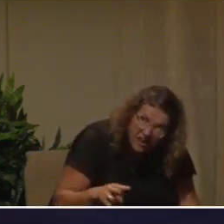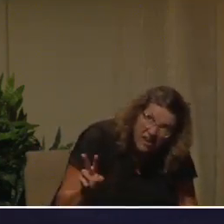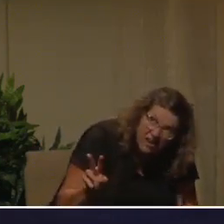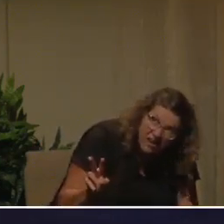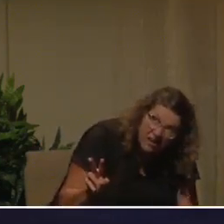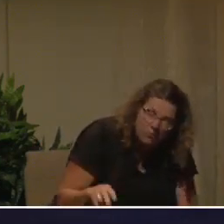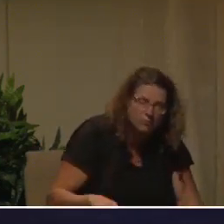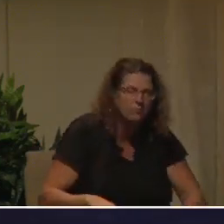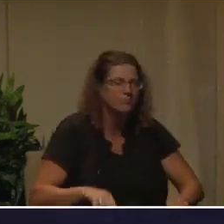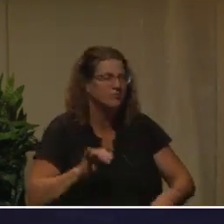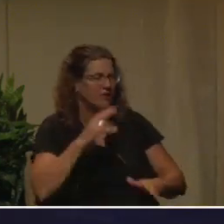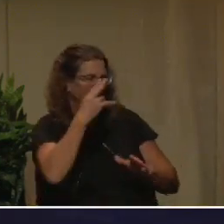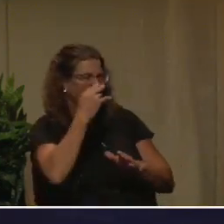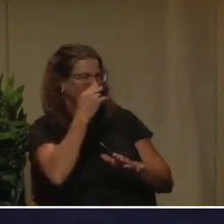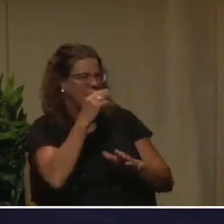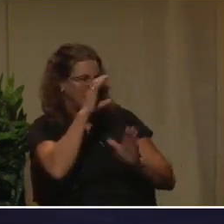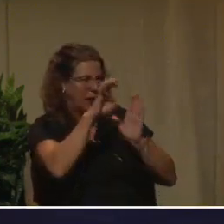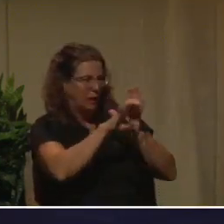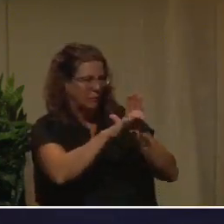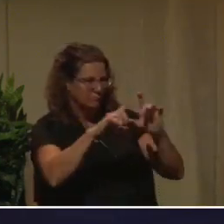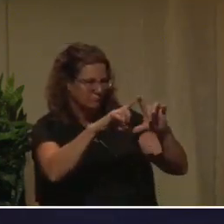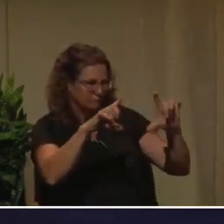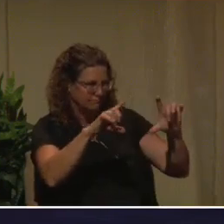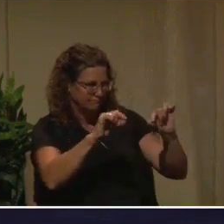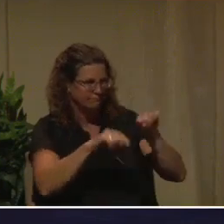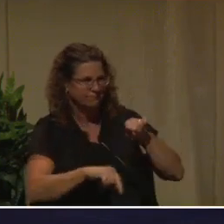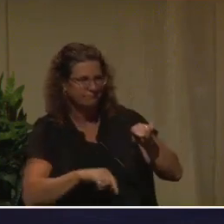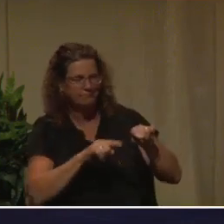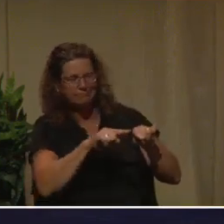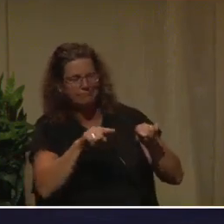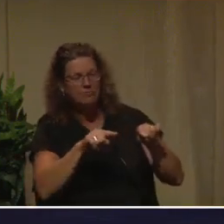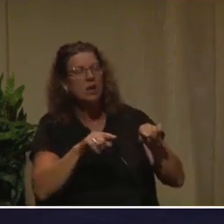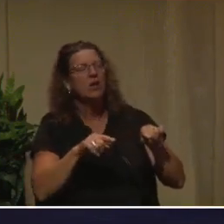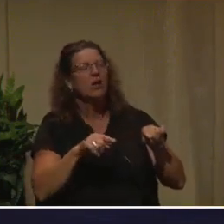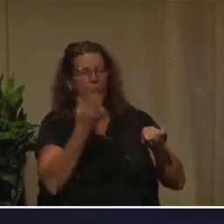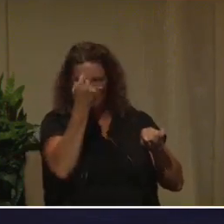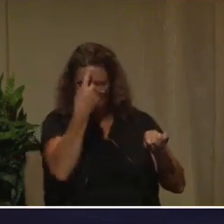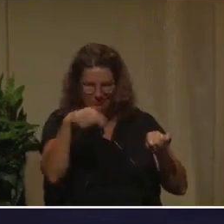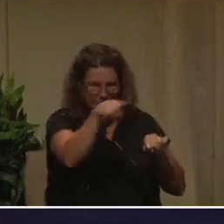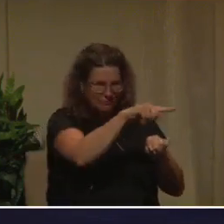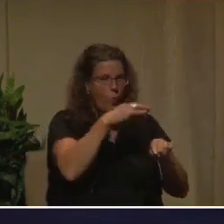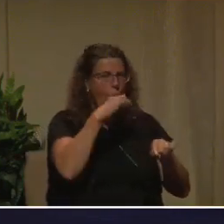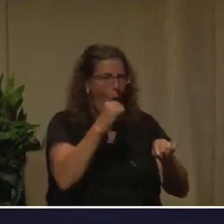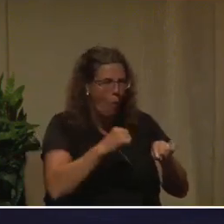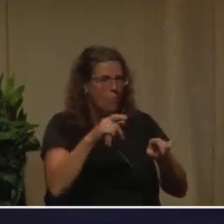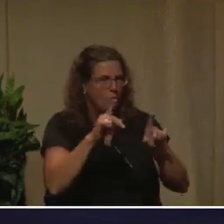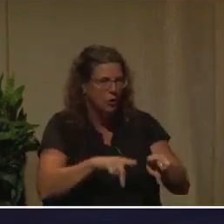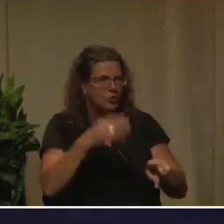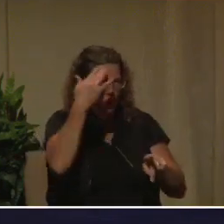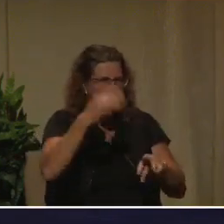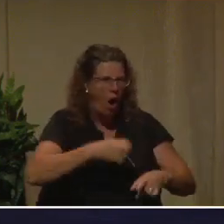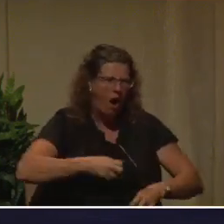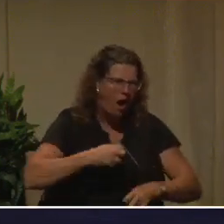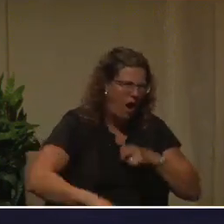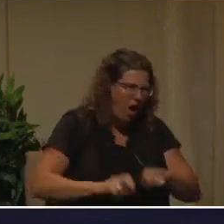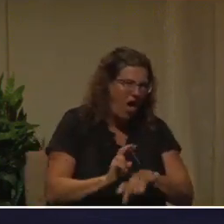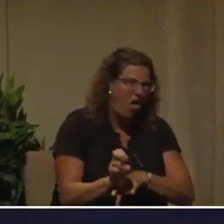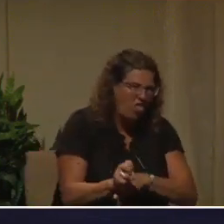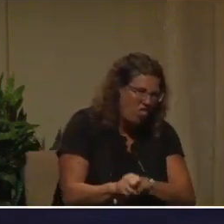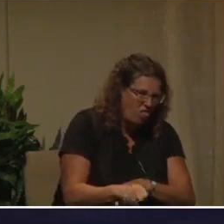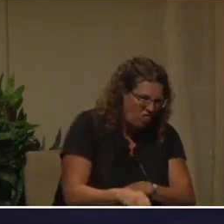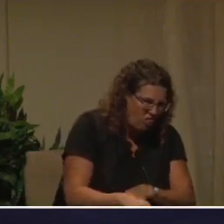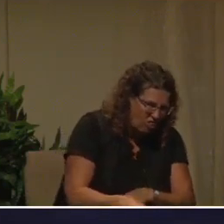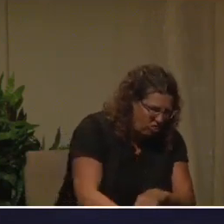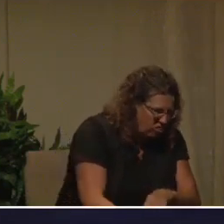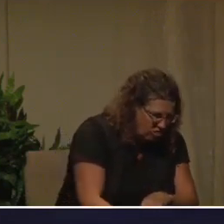But the thing is, it's like, you get that if you're an older person. We just can't